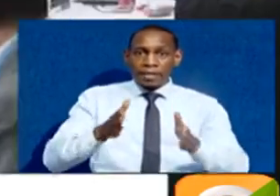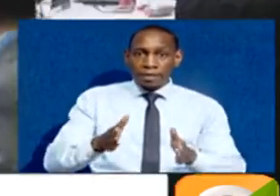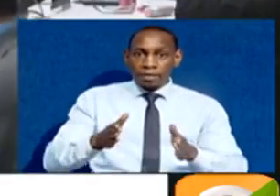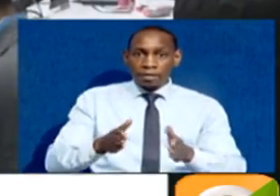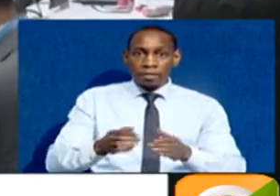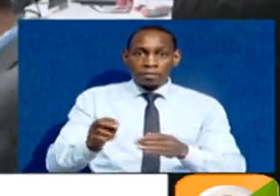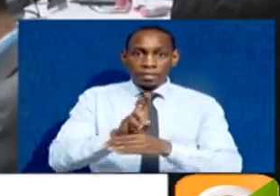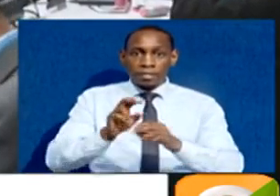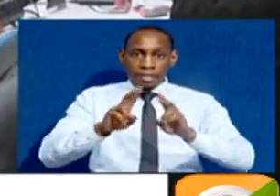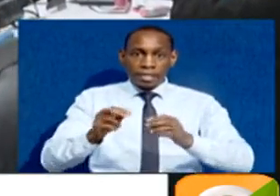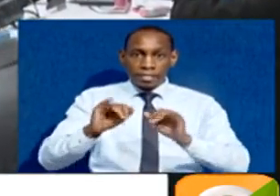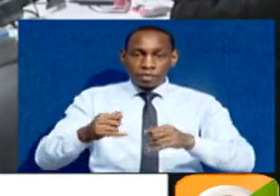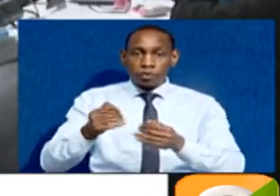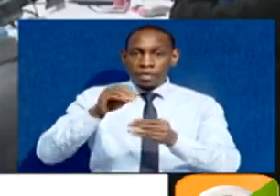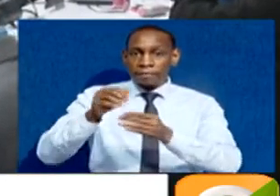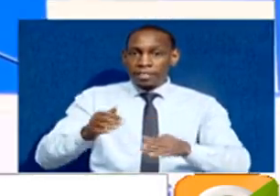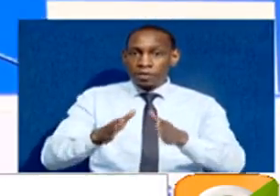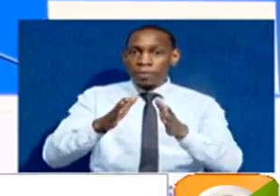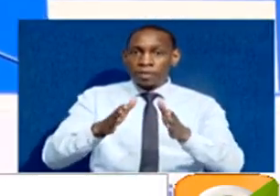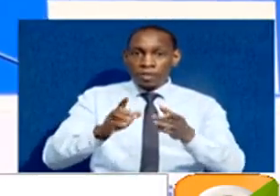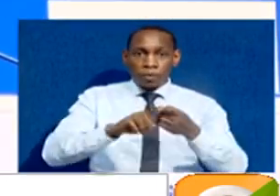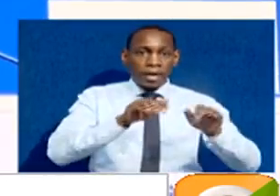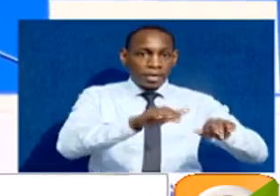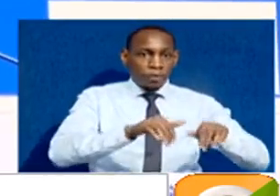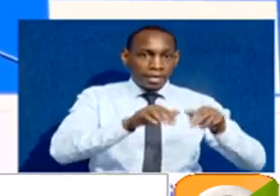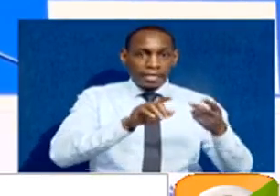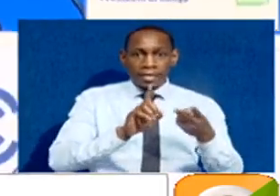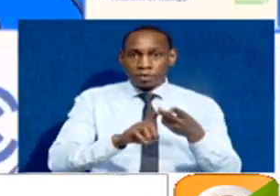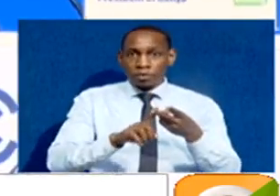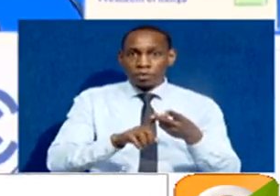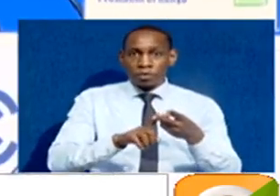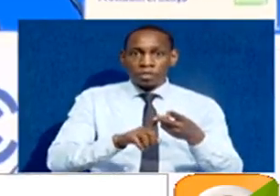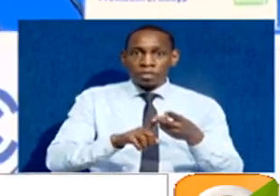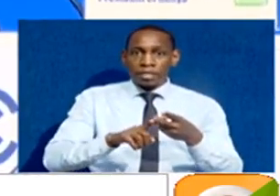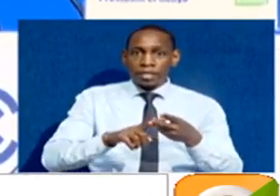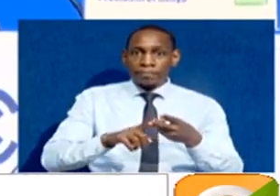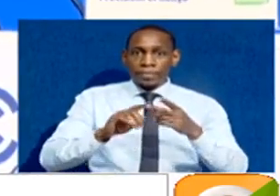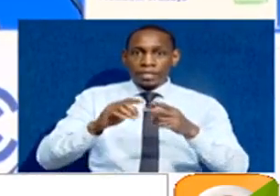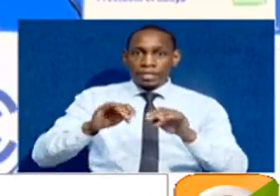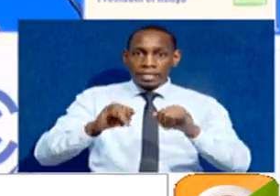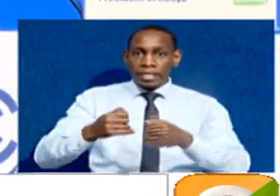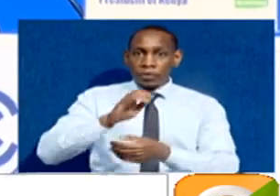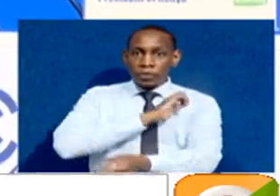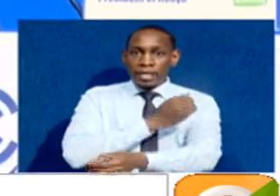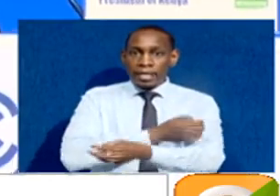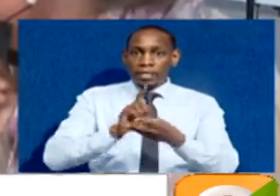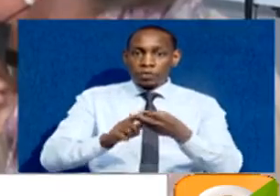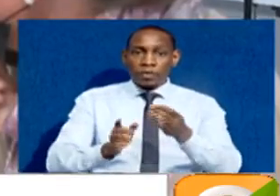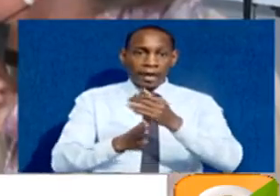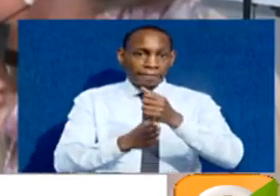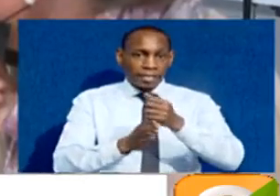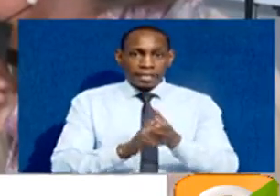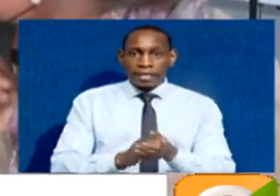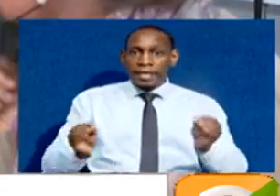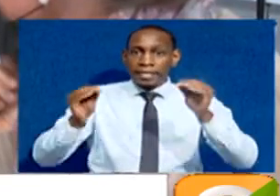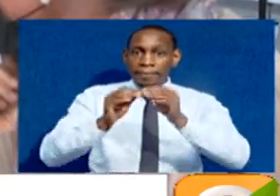to explore new investment opportunities in agriculture, water renewable, energy and fisheries.